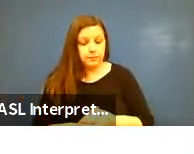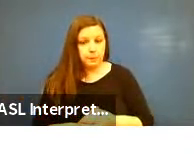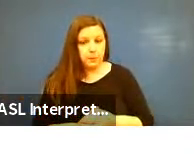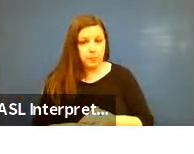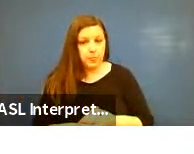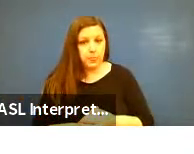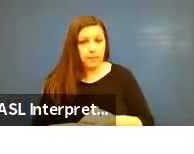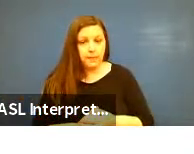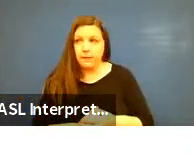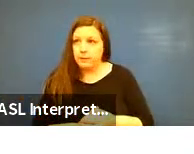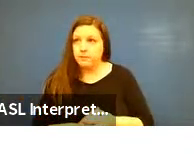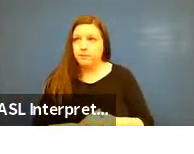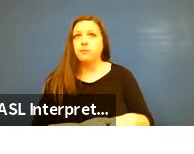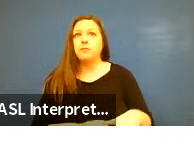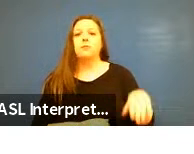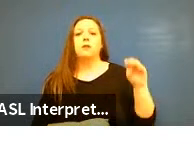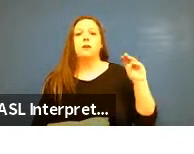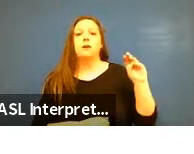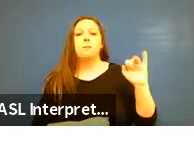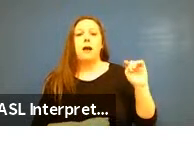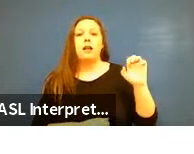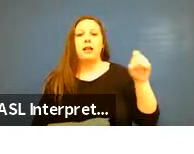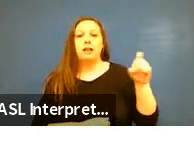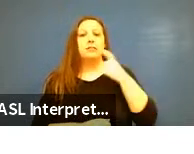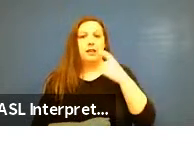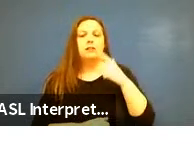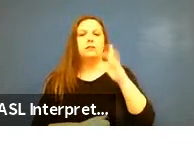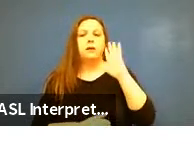I move to adopt the agenda. I second.